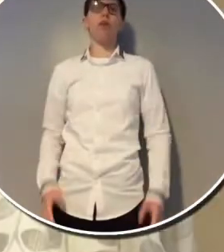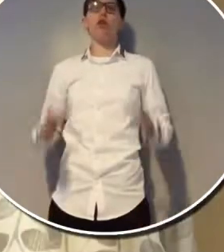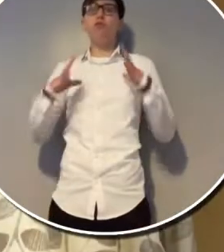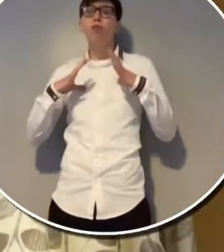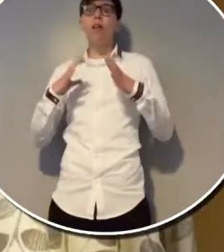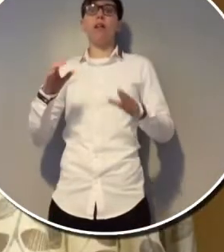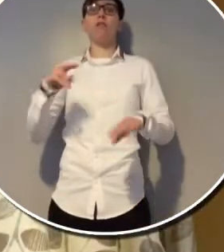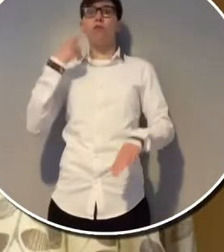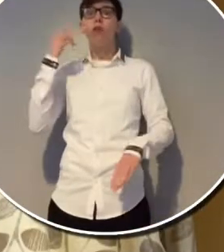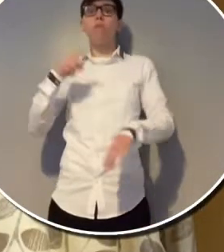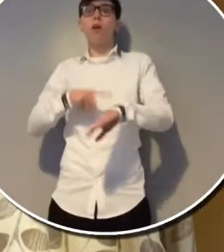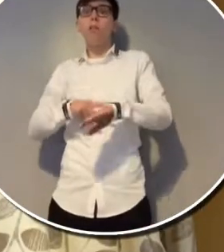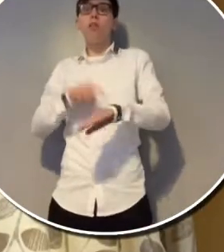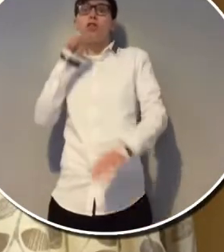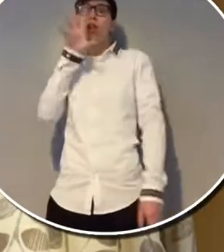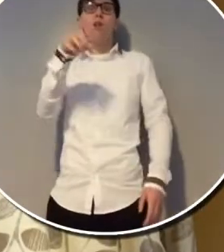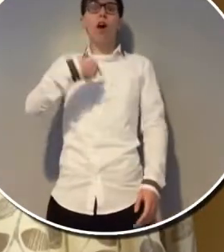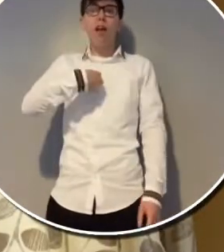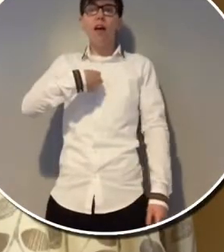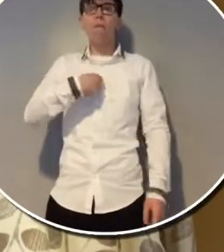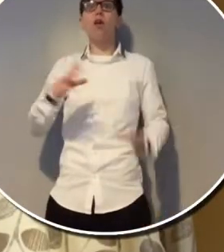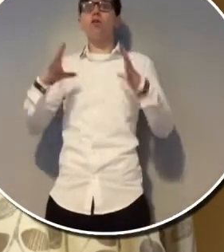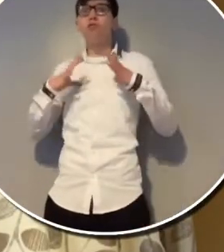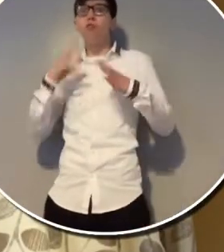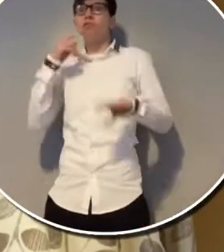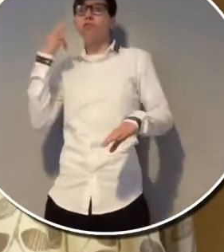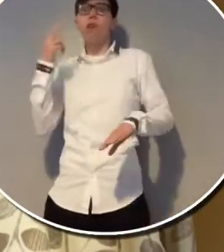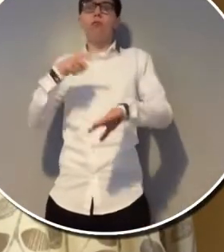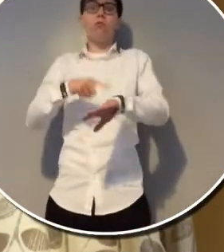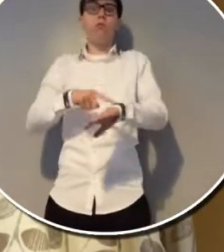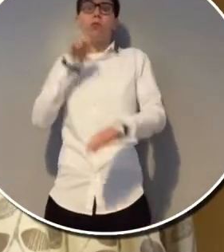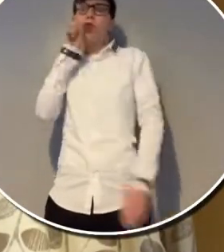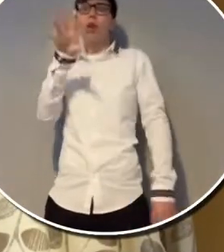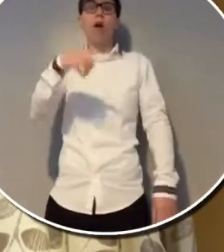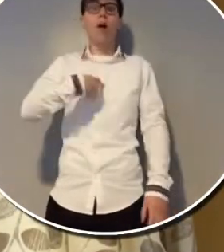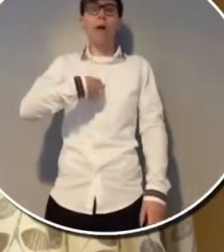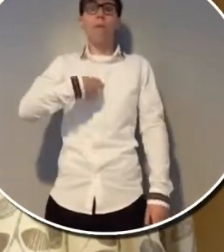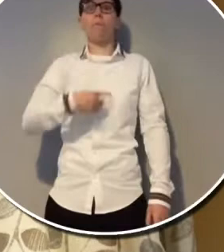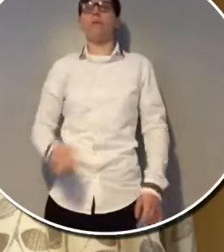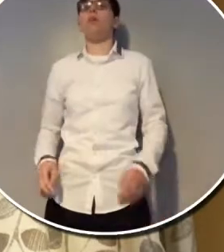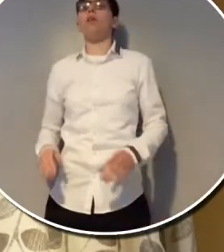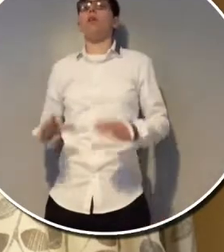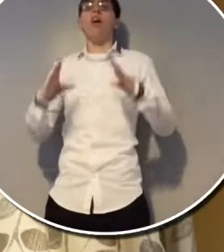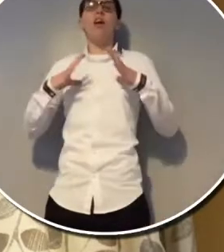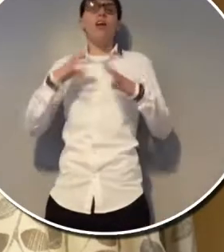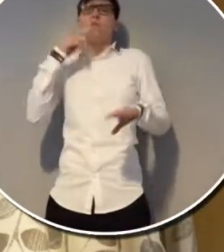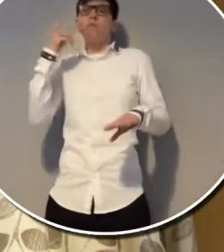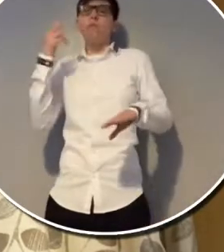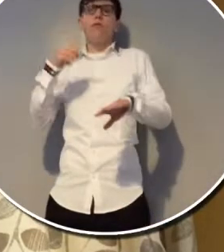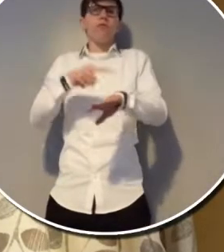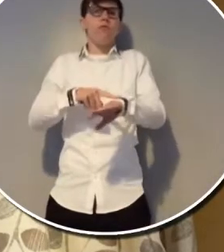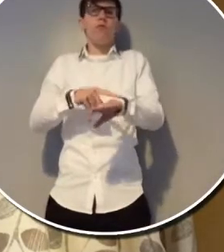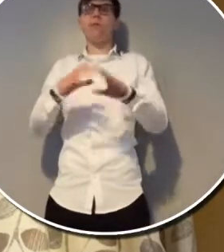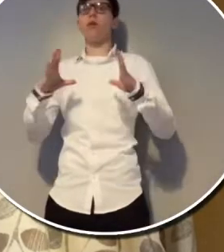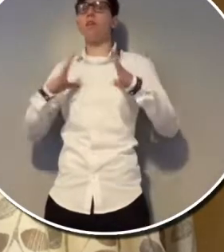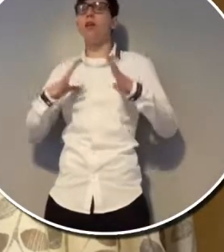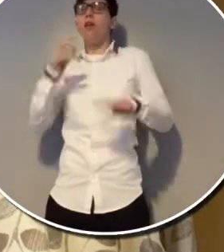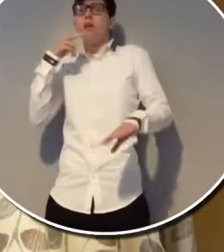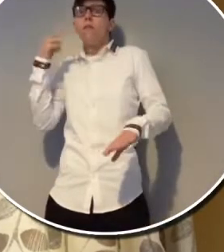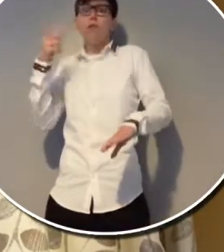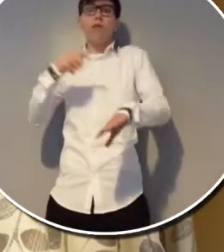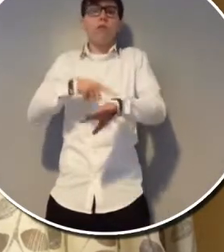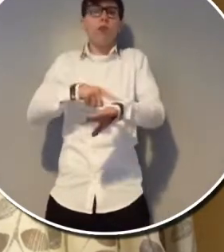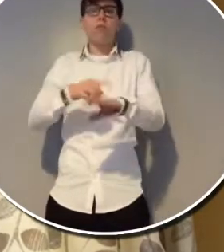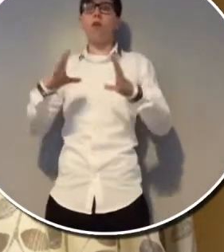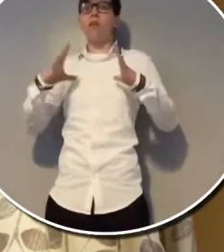am. Right, well done everybody. Give yourselves a big clap. Hopefully you've now warmed up your voices and